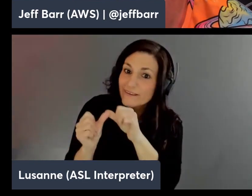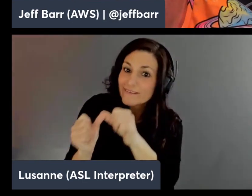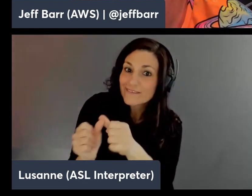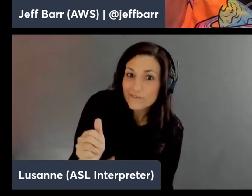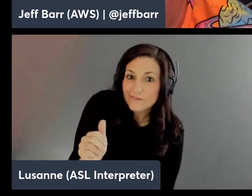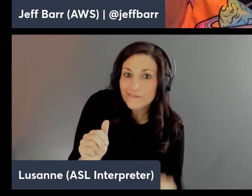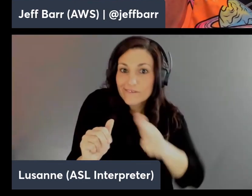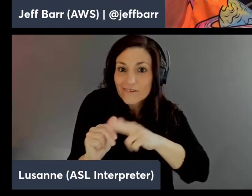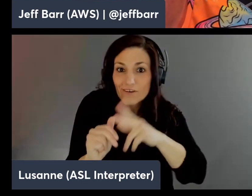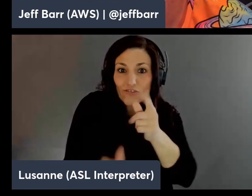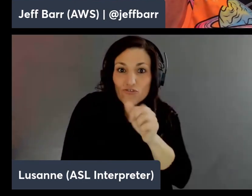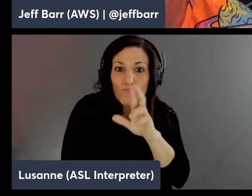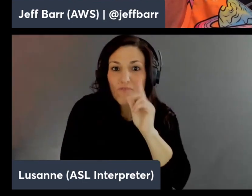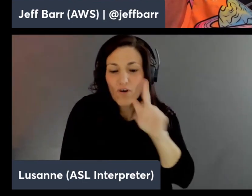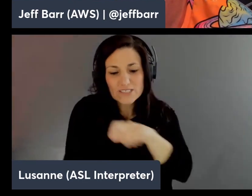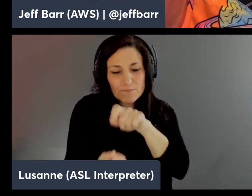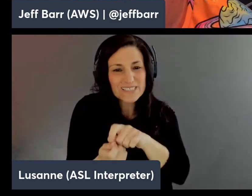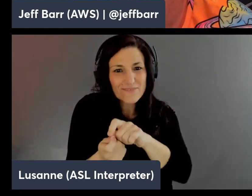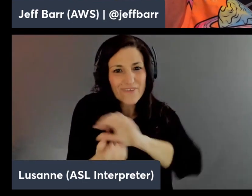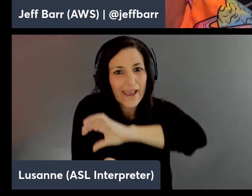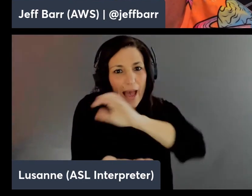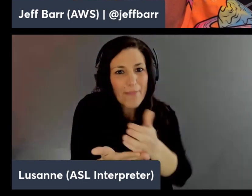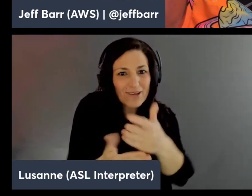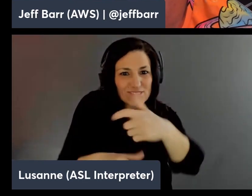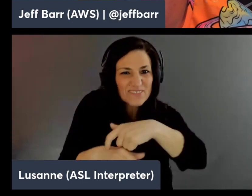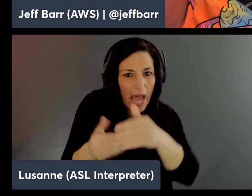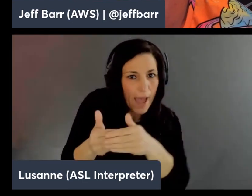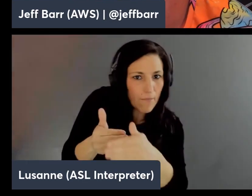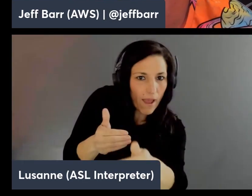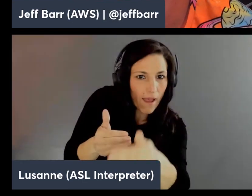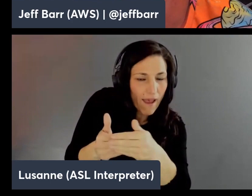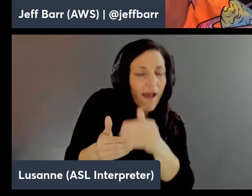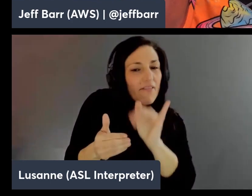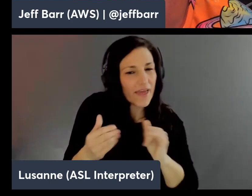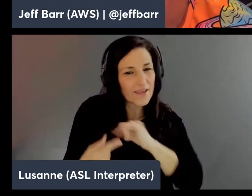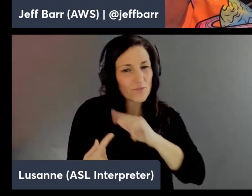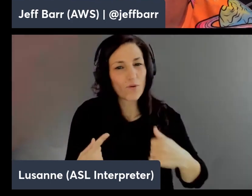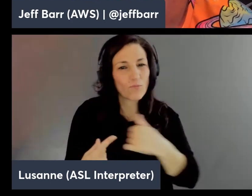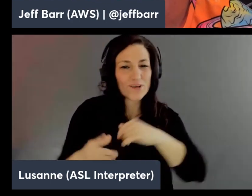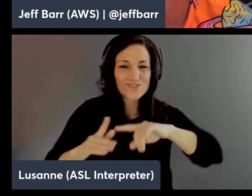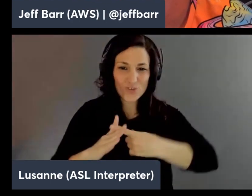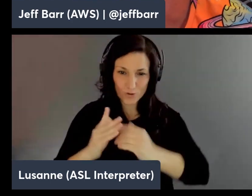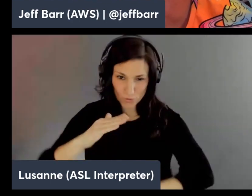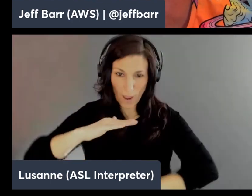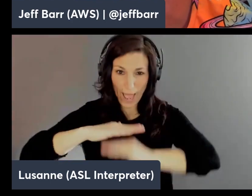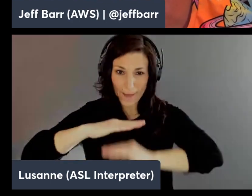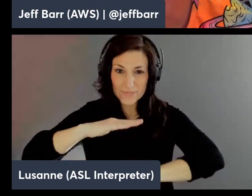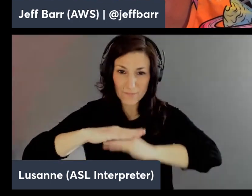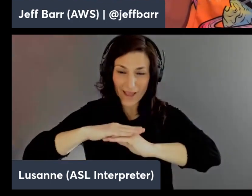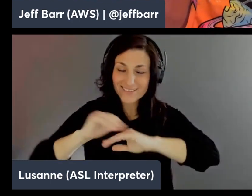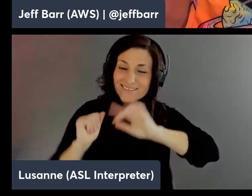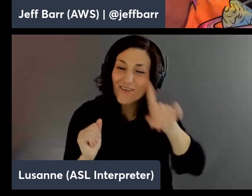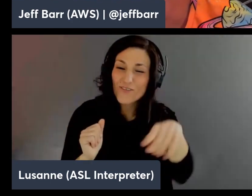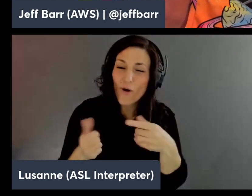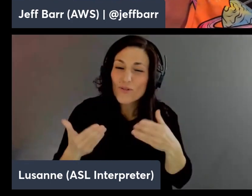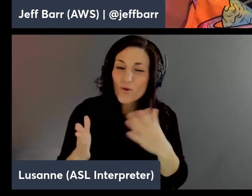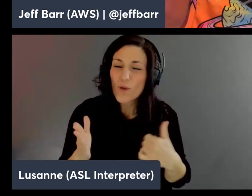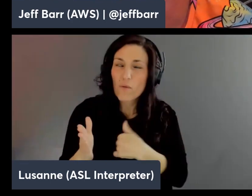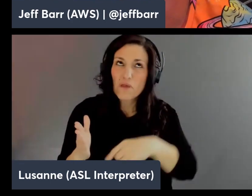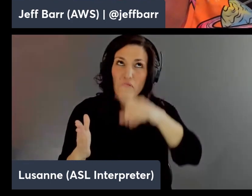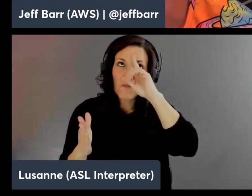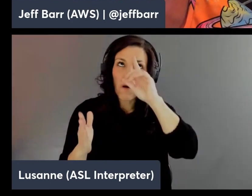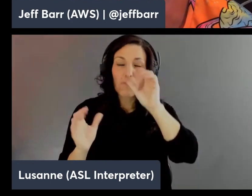throughput for a given amount of time. So that is where we really started optimizing. And the only way we thought that we can really